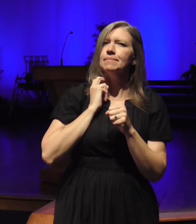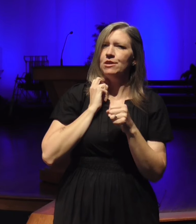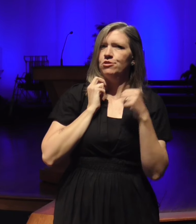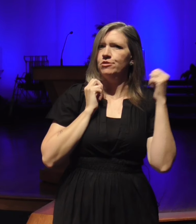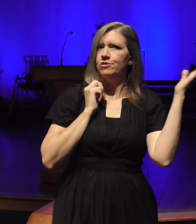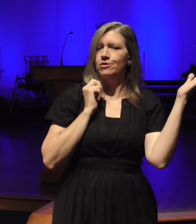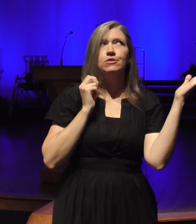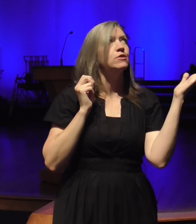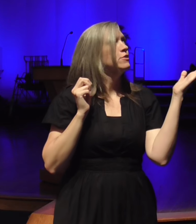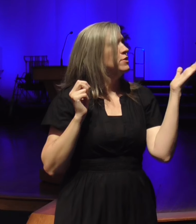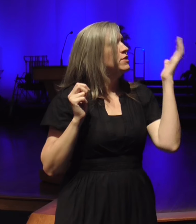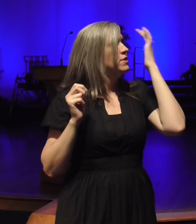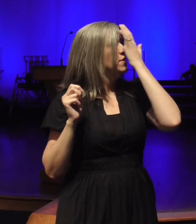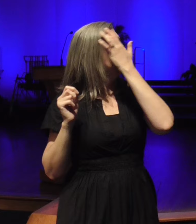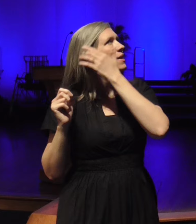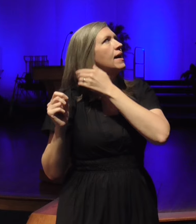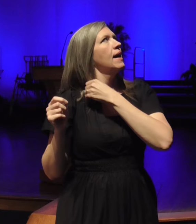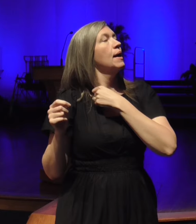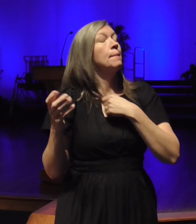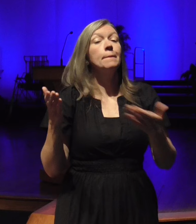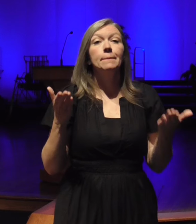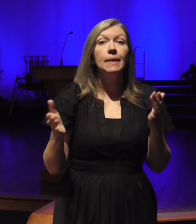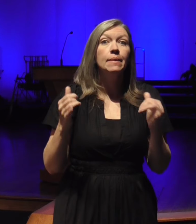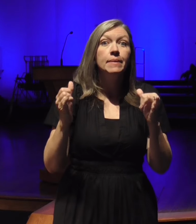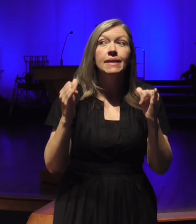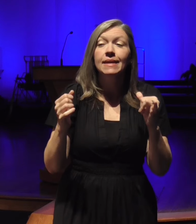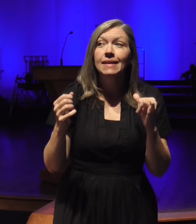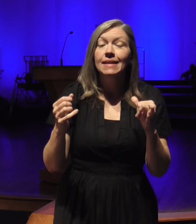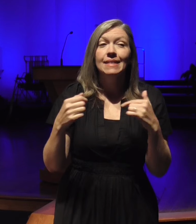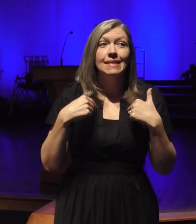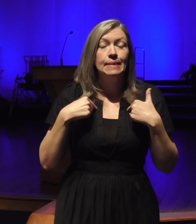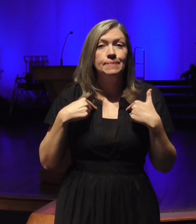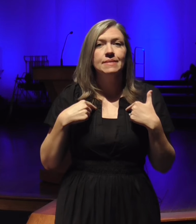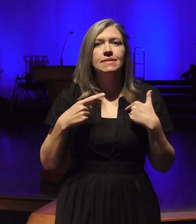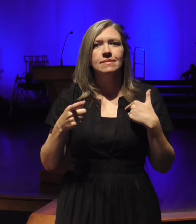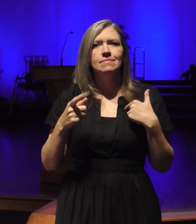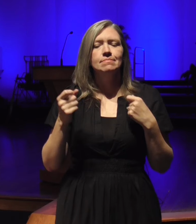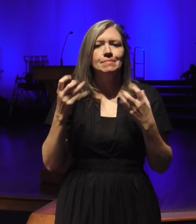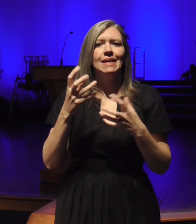our abundance? That's right, the abundance vampire.